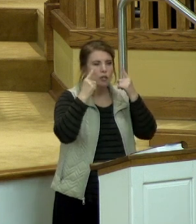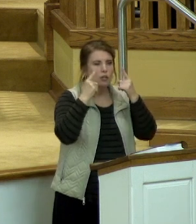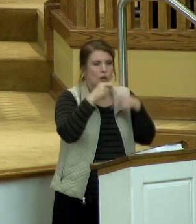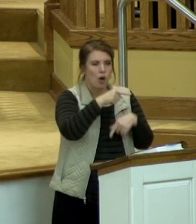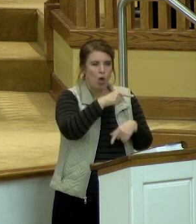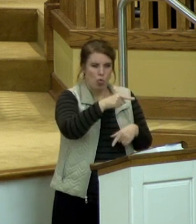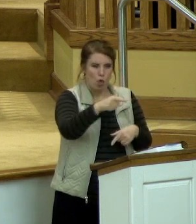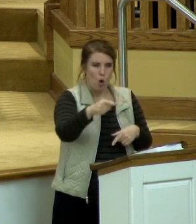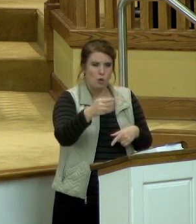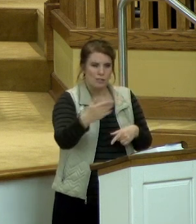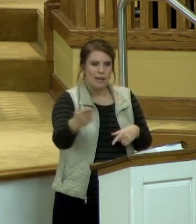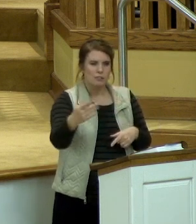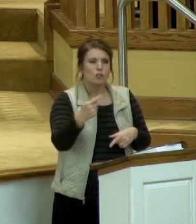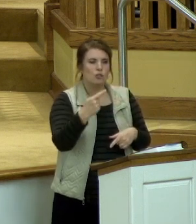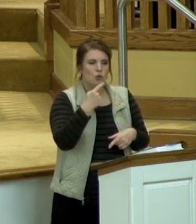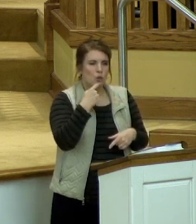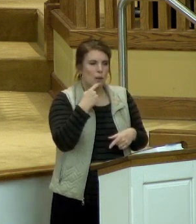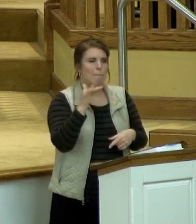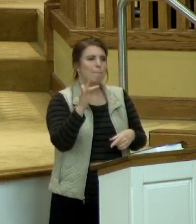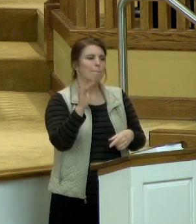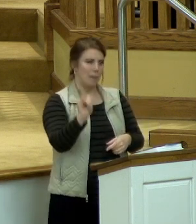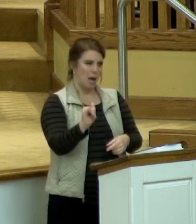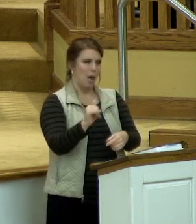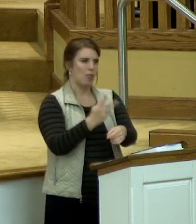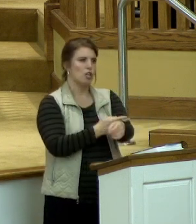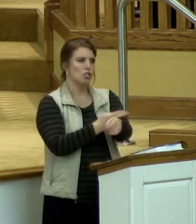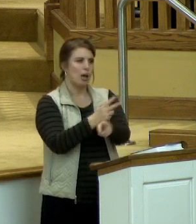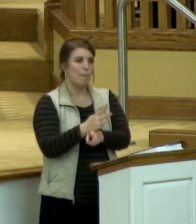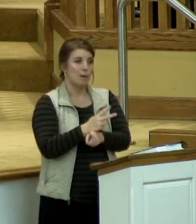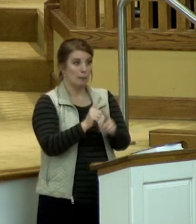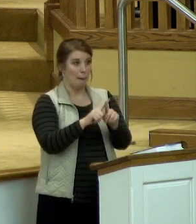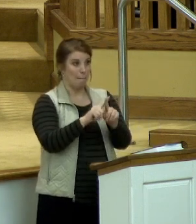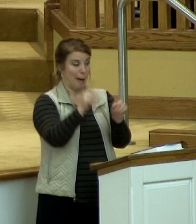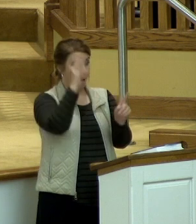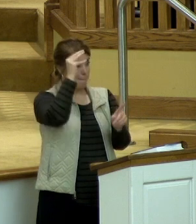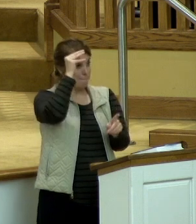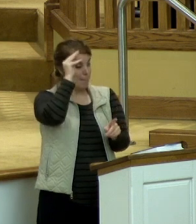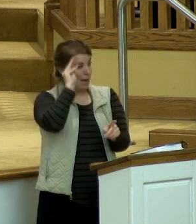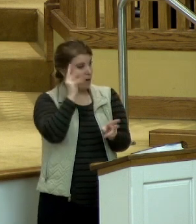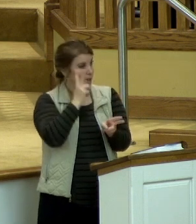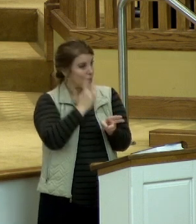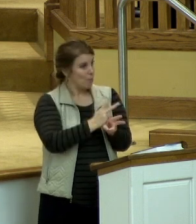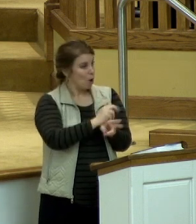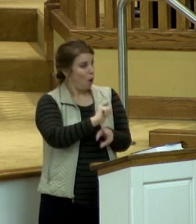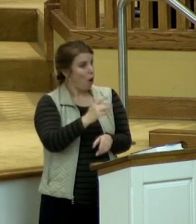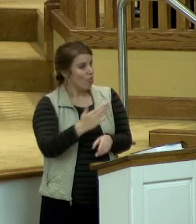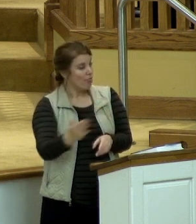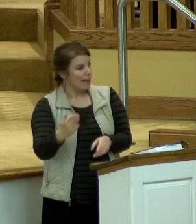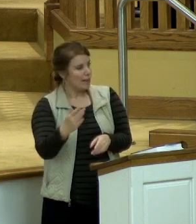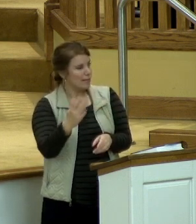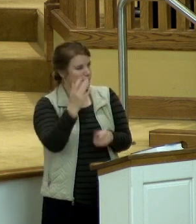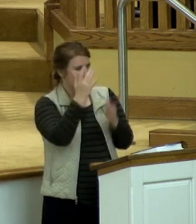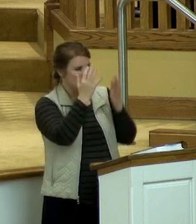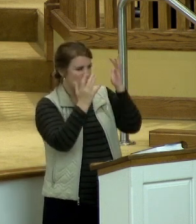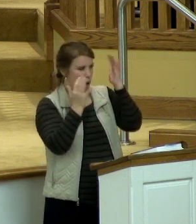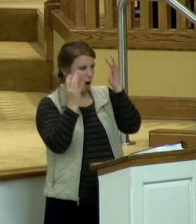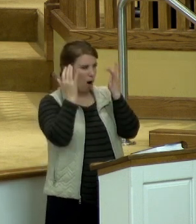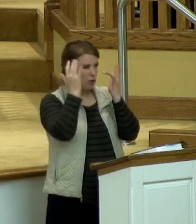things which were told them by the shepherds. But Mary kept all these things and, next